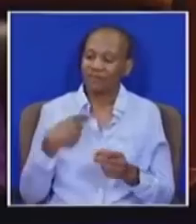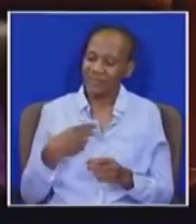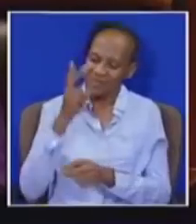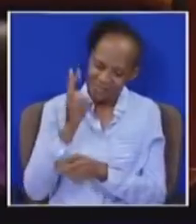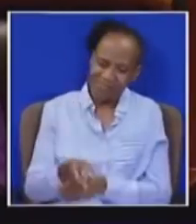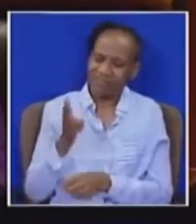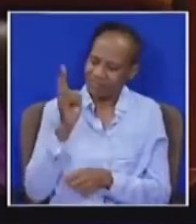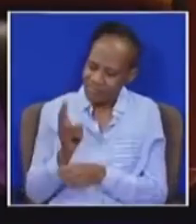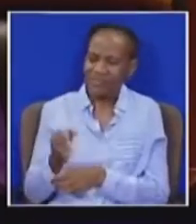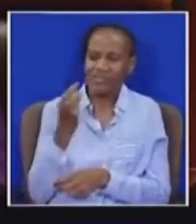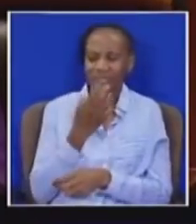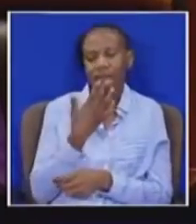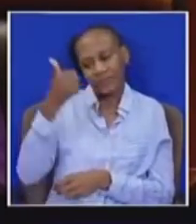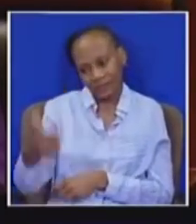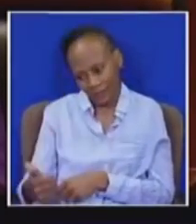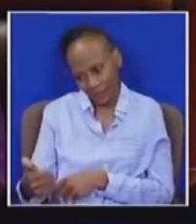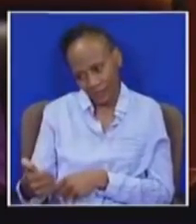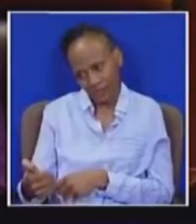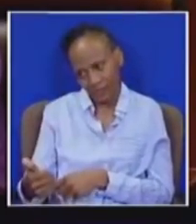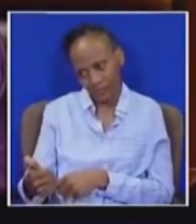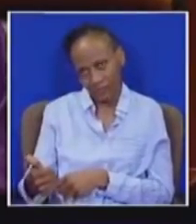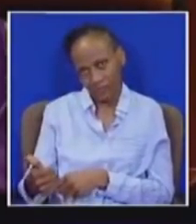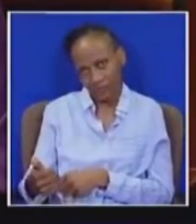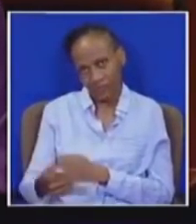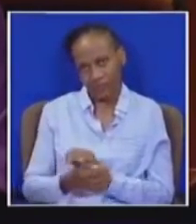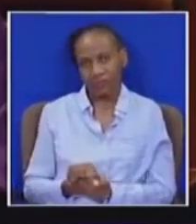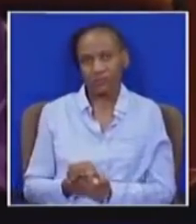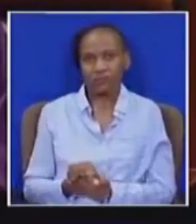and it. again to take your seat.